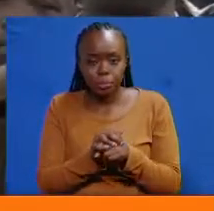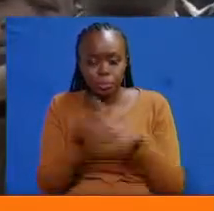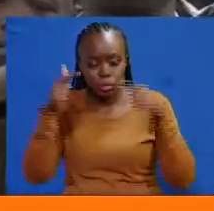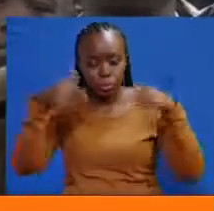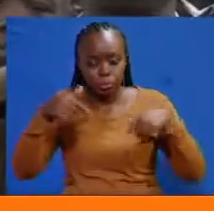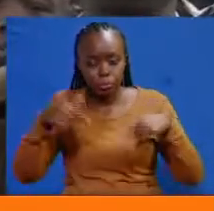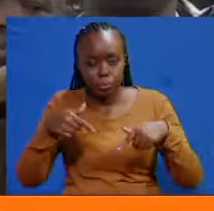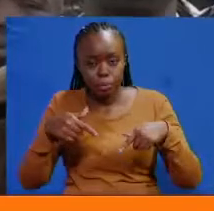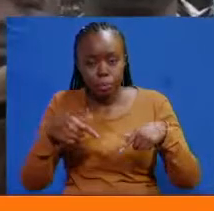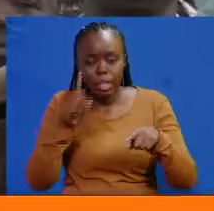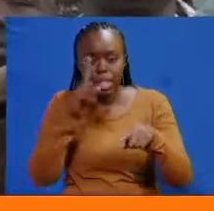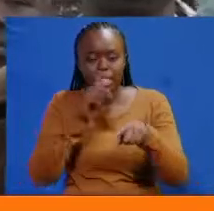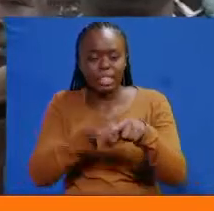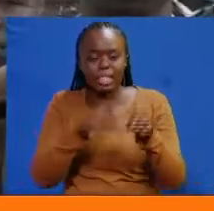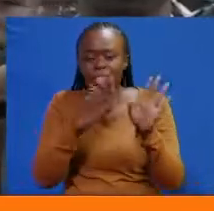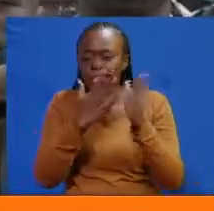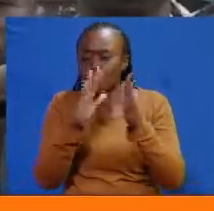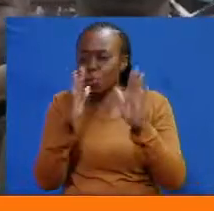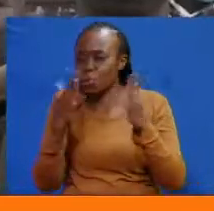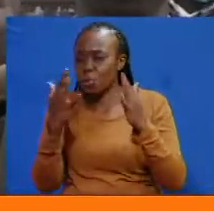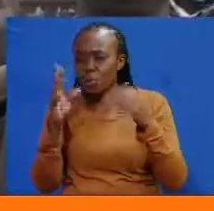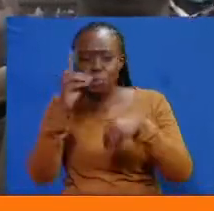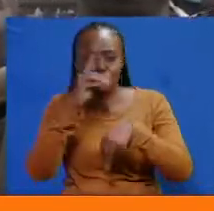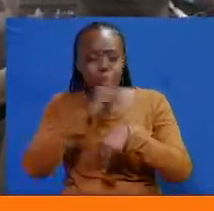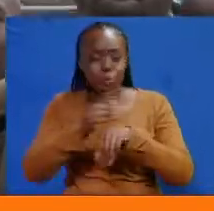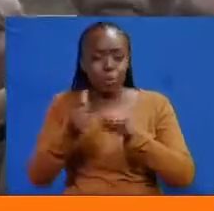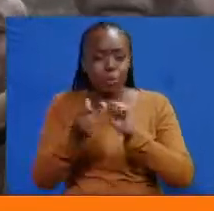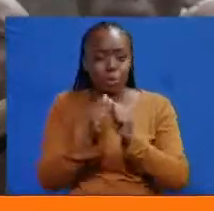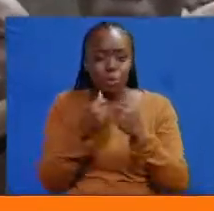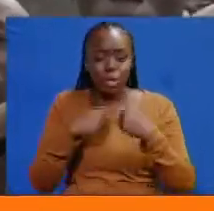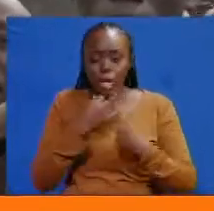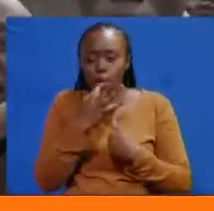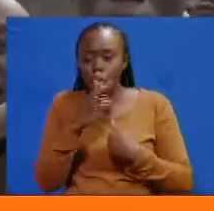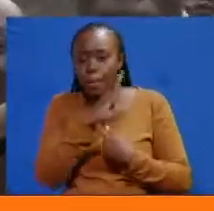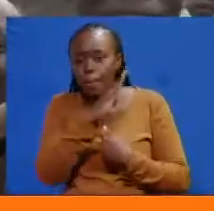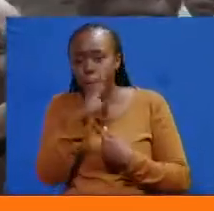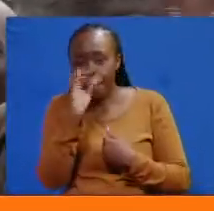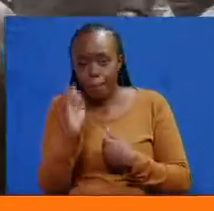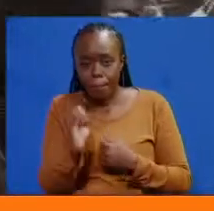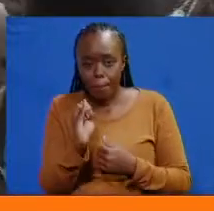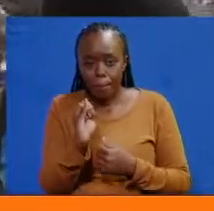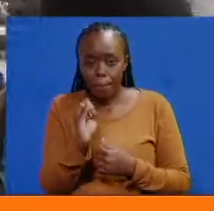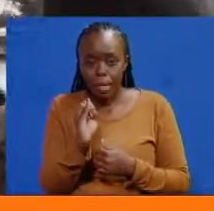Today are celebrating the death and burial of BBI.